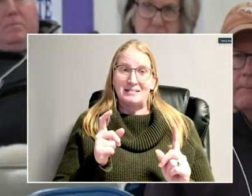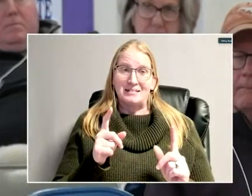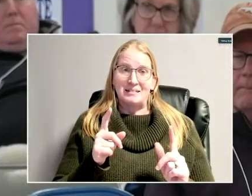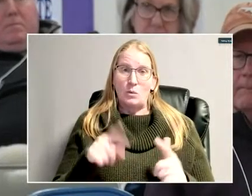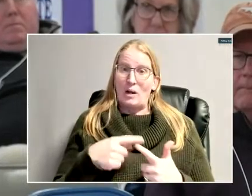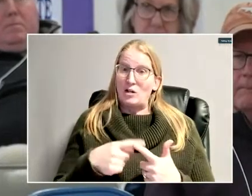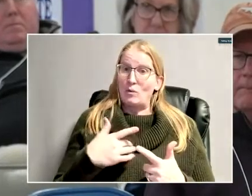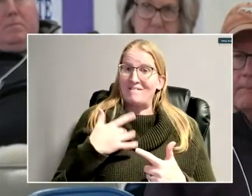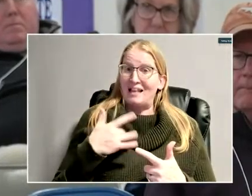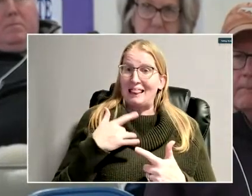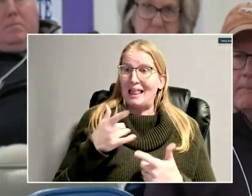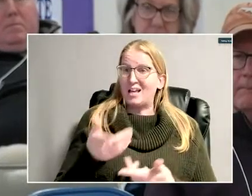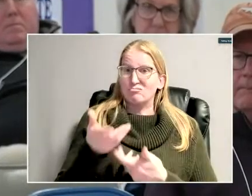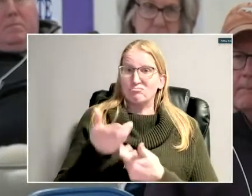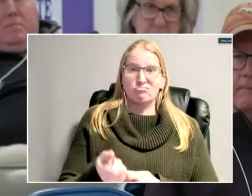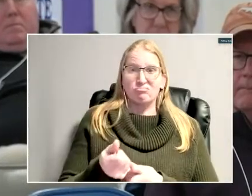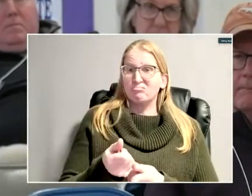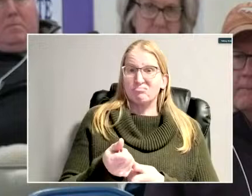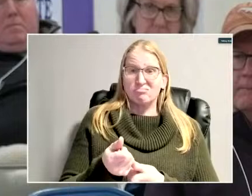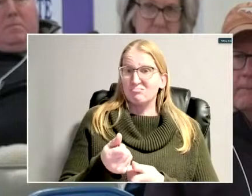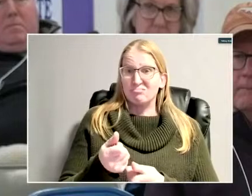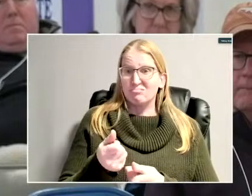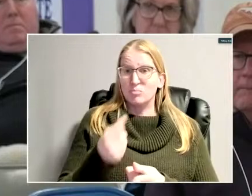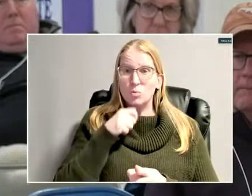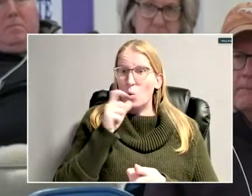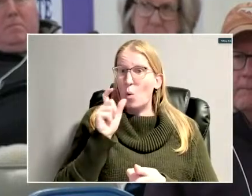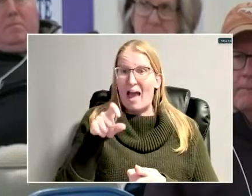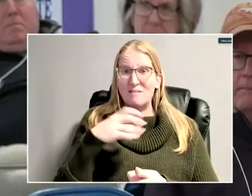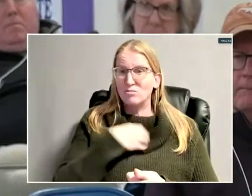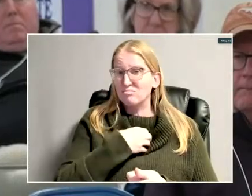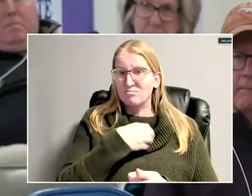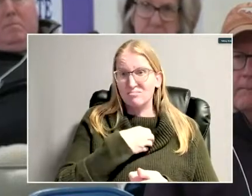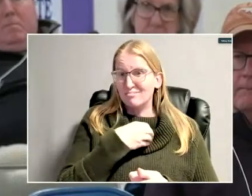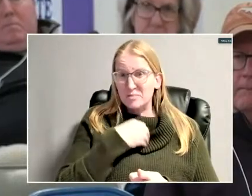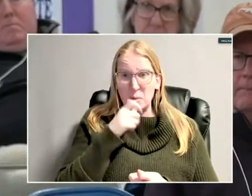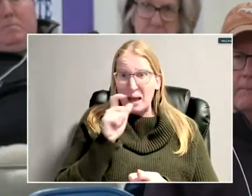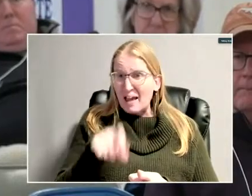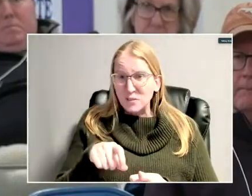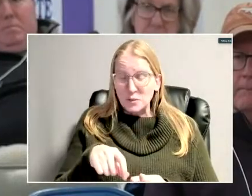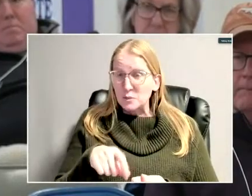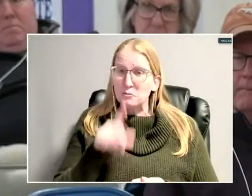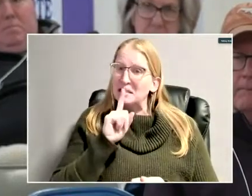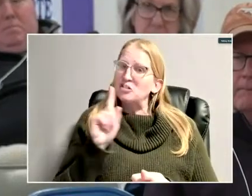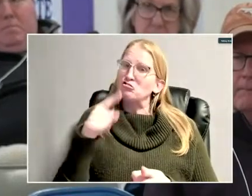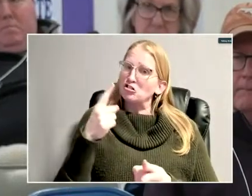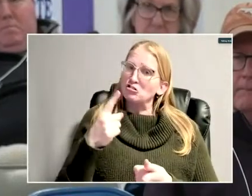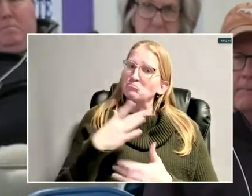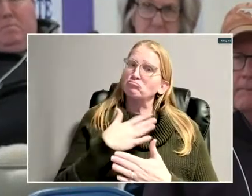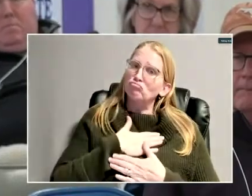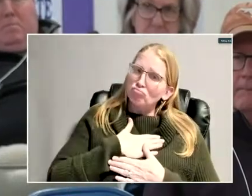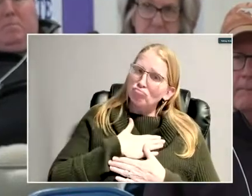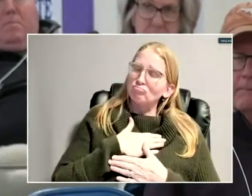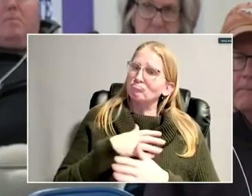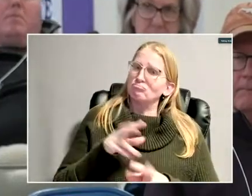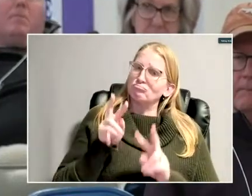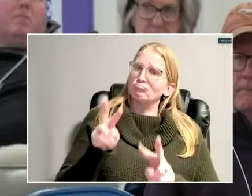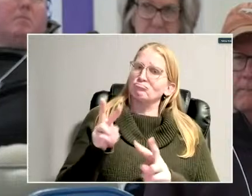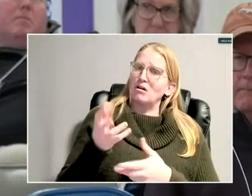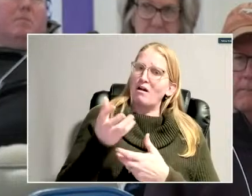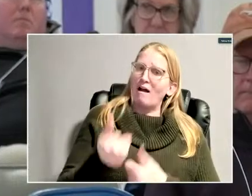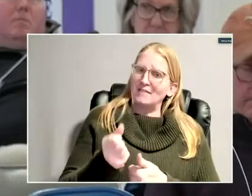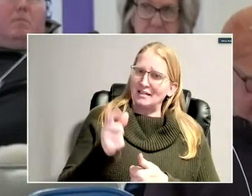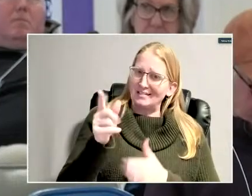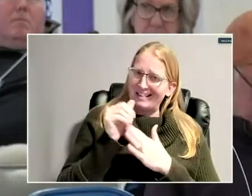the captain and crew um you just sort of sit back and relax and enjoy the ride um but I also felt